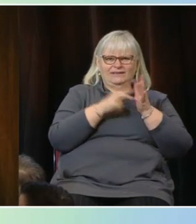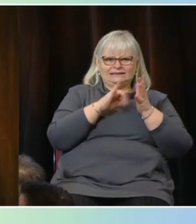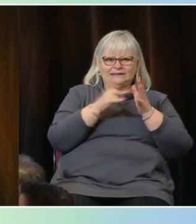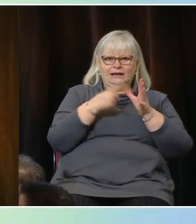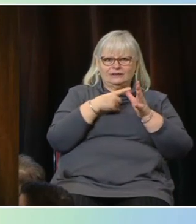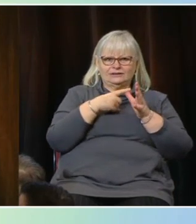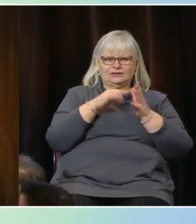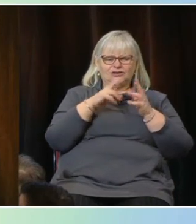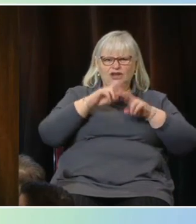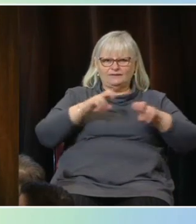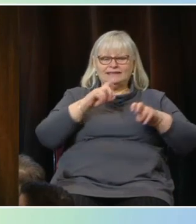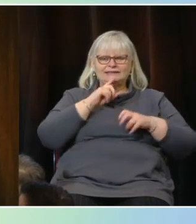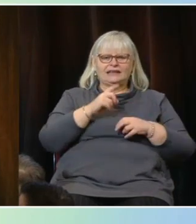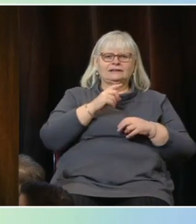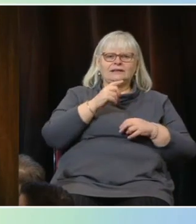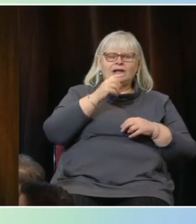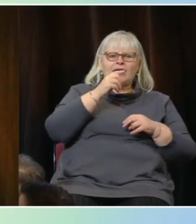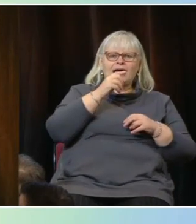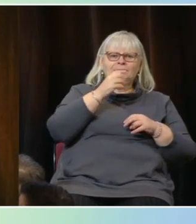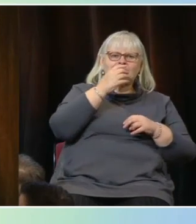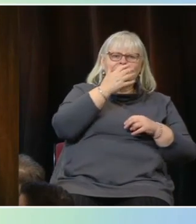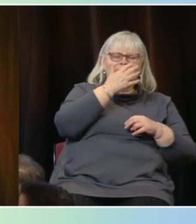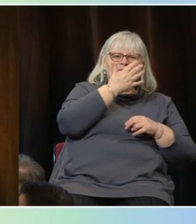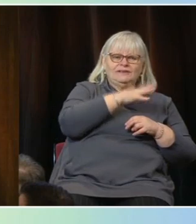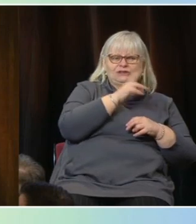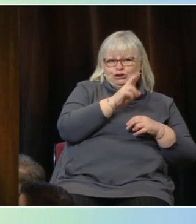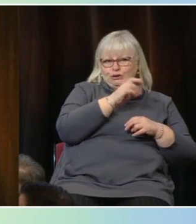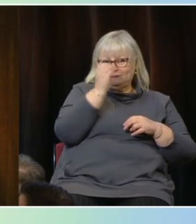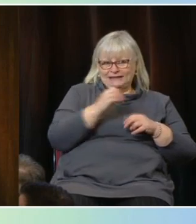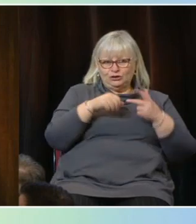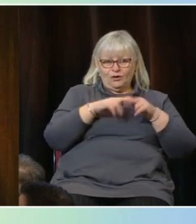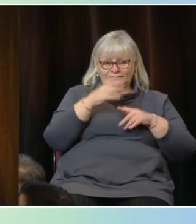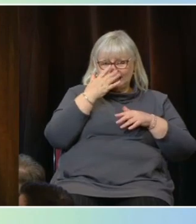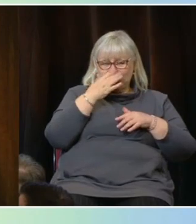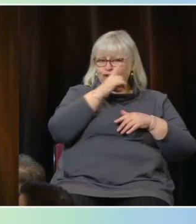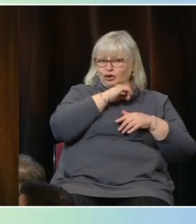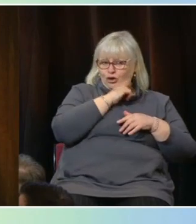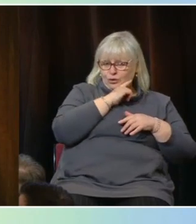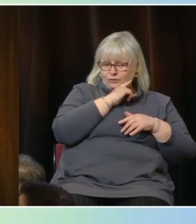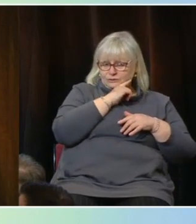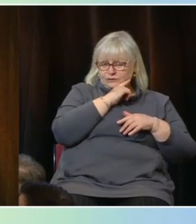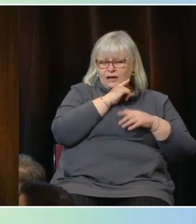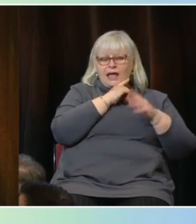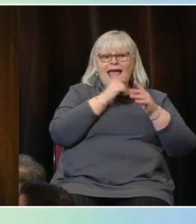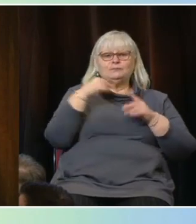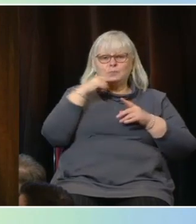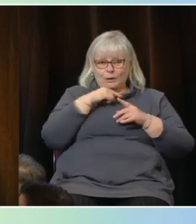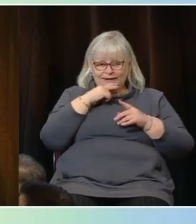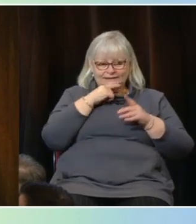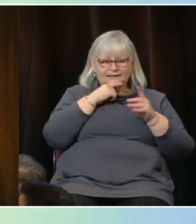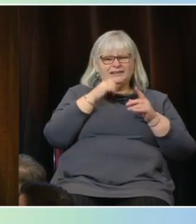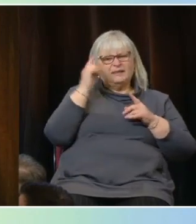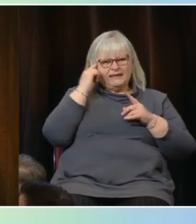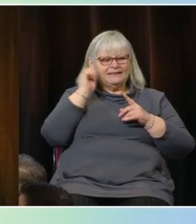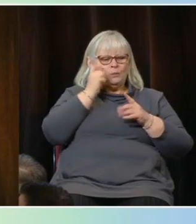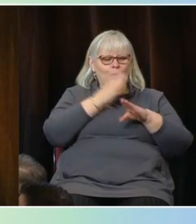42 of Australian teenage boys and 52 percent of teenage girls expected to work in just one of ten common jobs by the age of